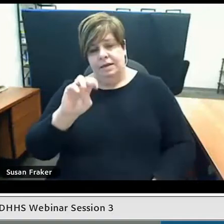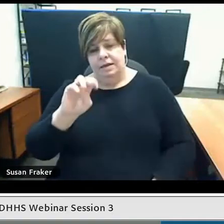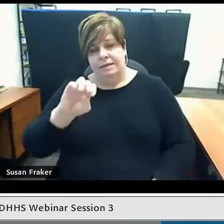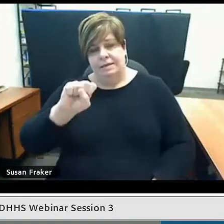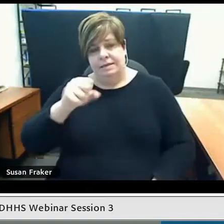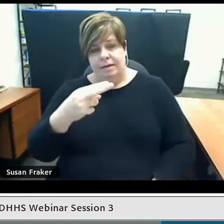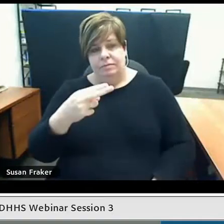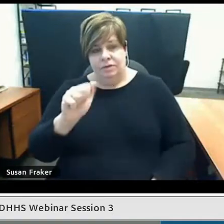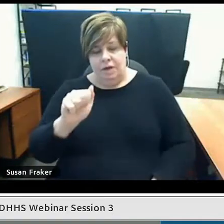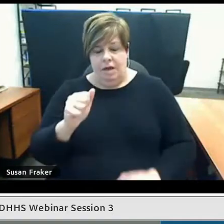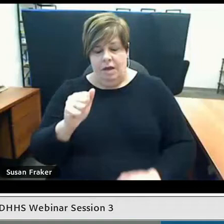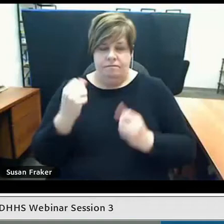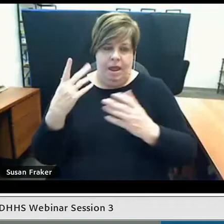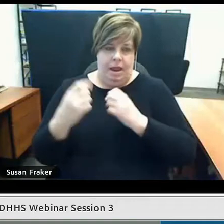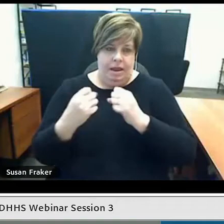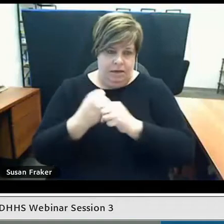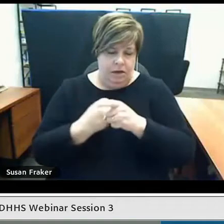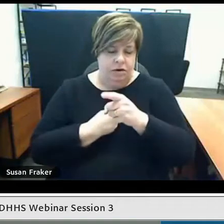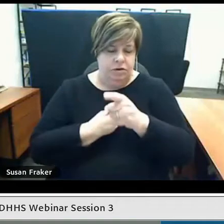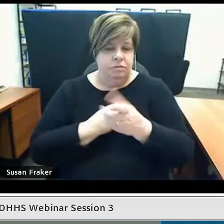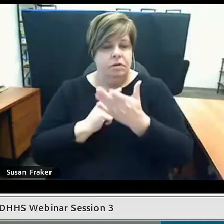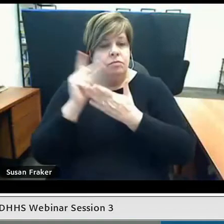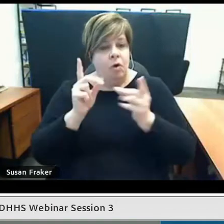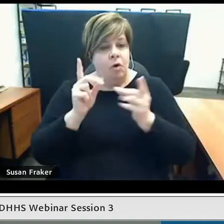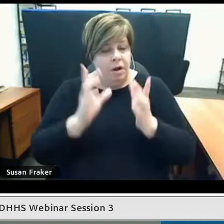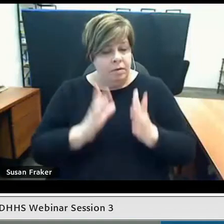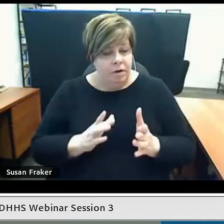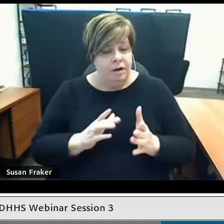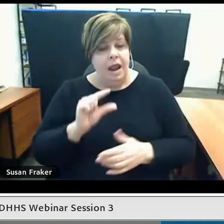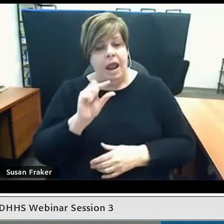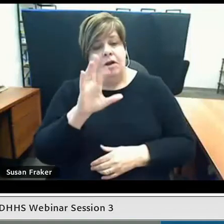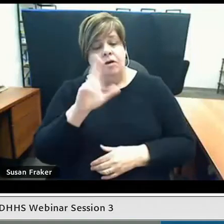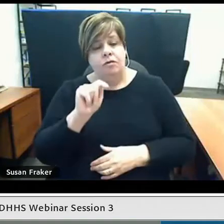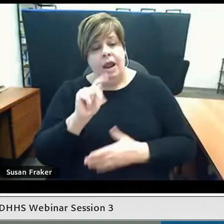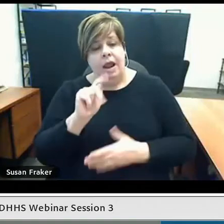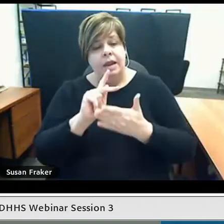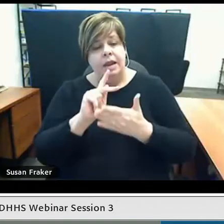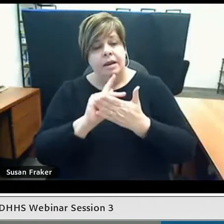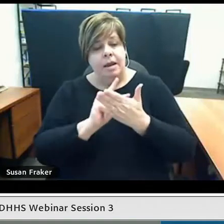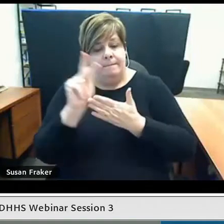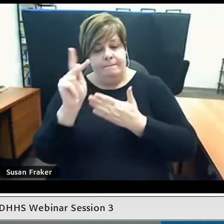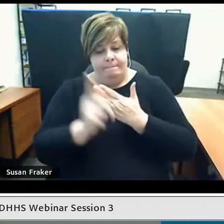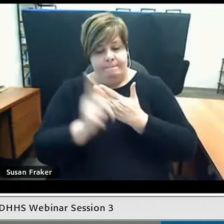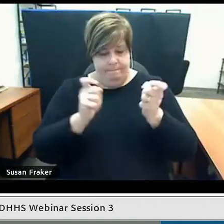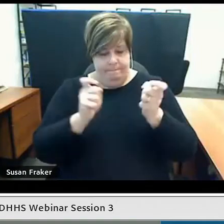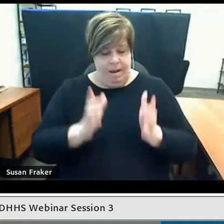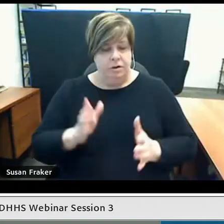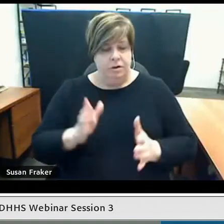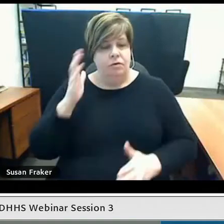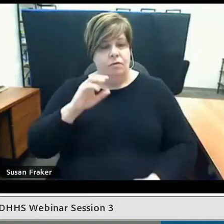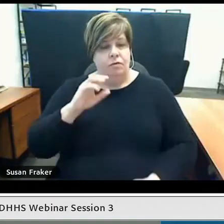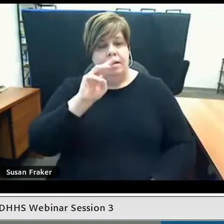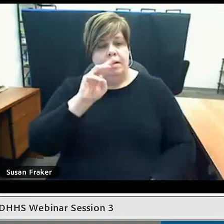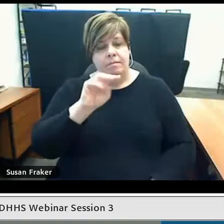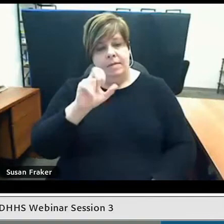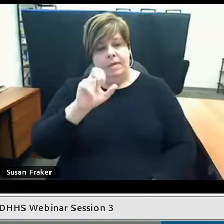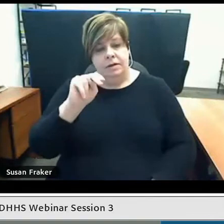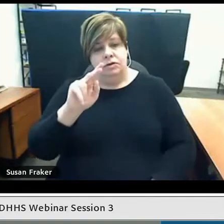country. She's been the program director and grant manager at the Minnesota Chemical Dependency Program for deaf and hard of